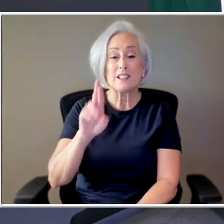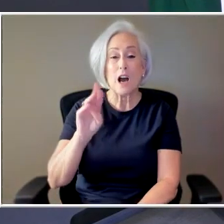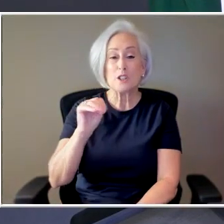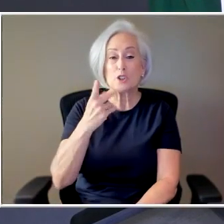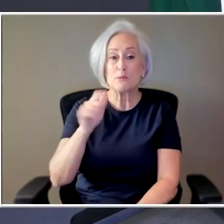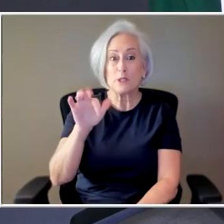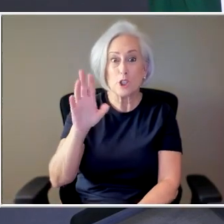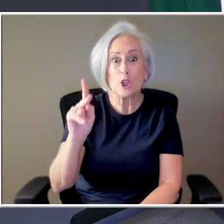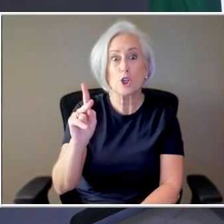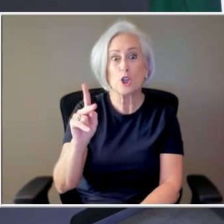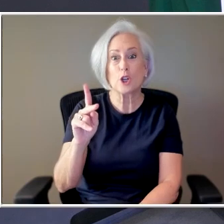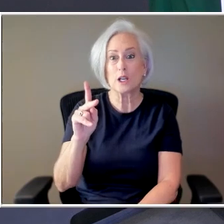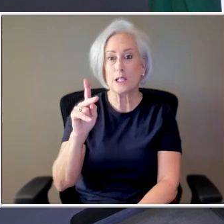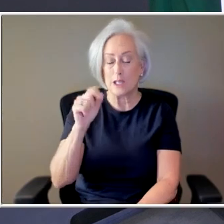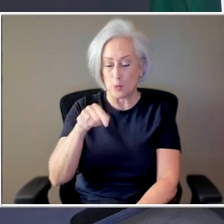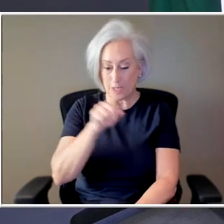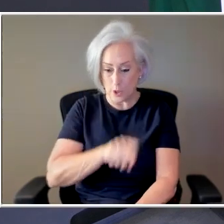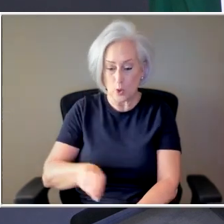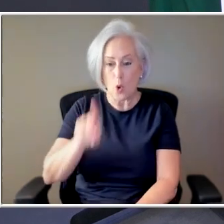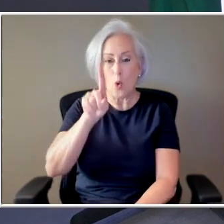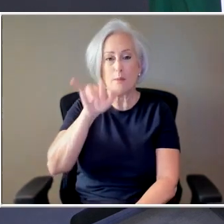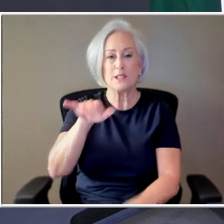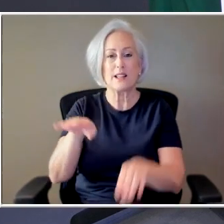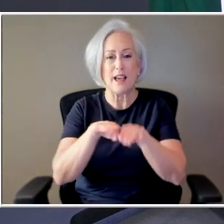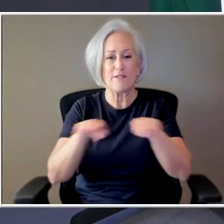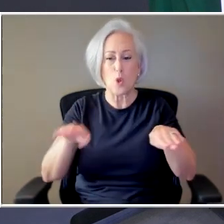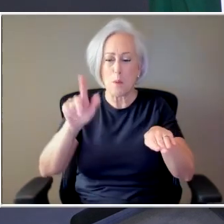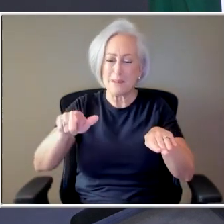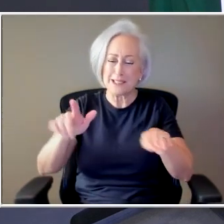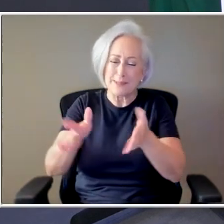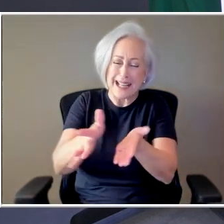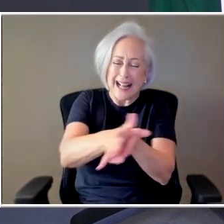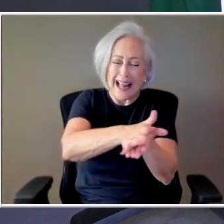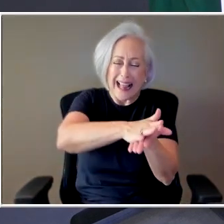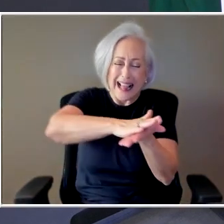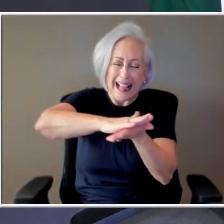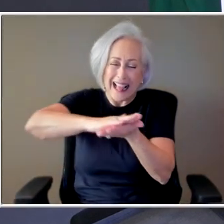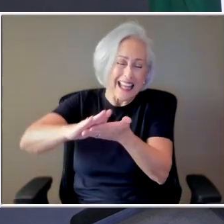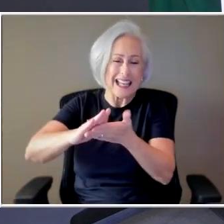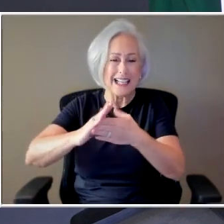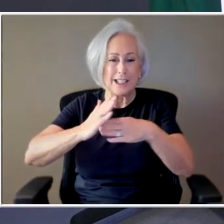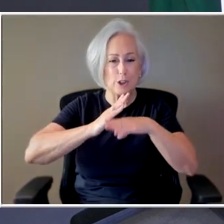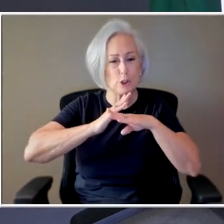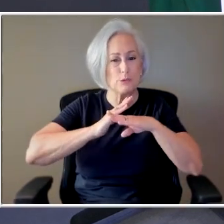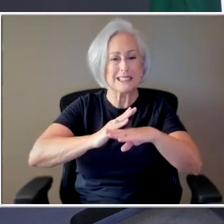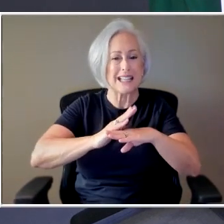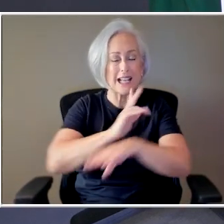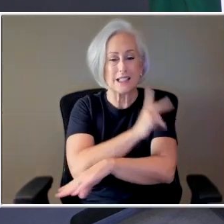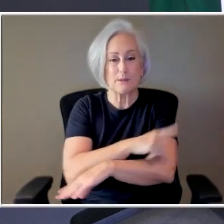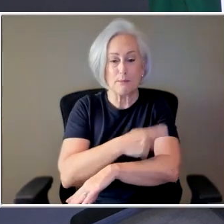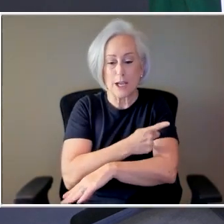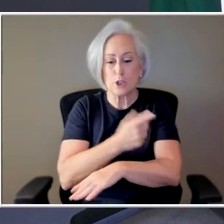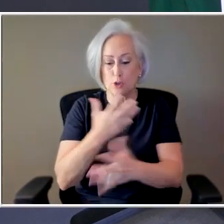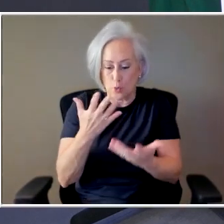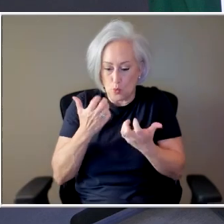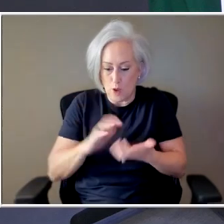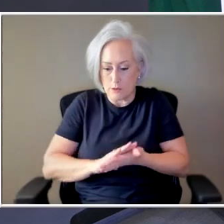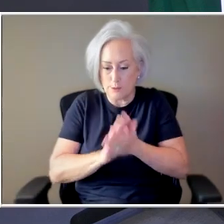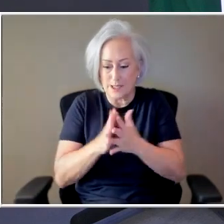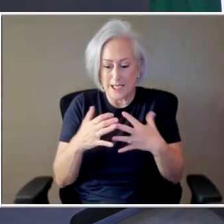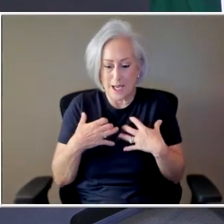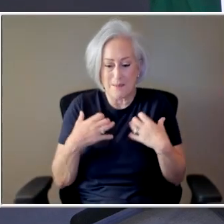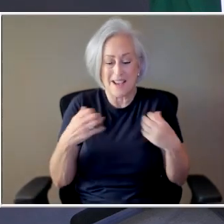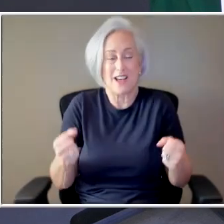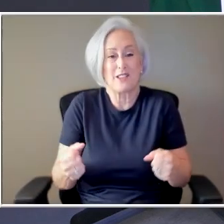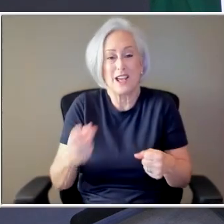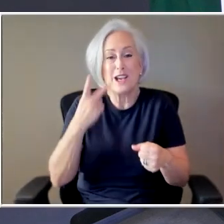a sterile environment up there to protect the patients up there who are trying to get well. So to see these party hats and the streamers